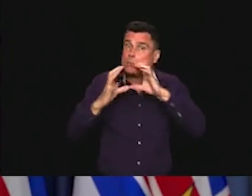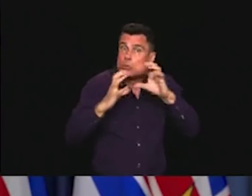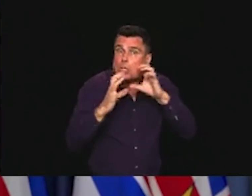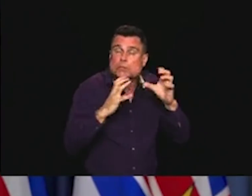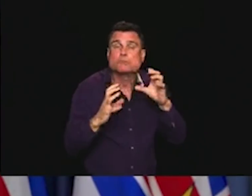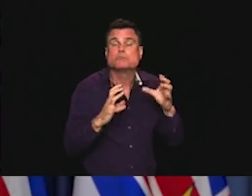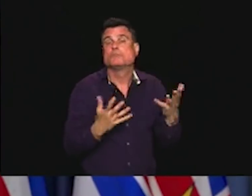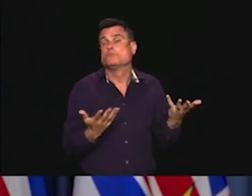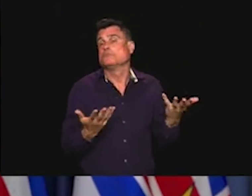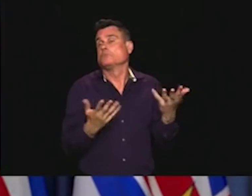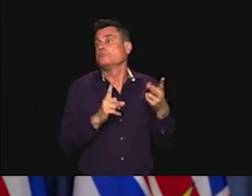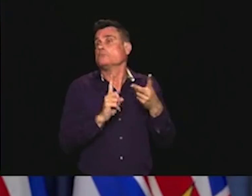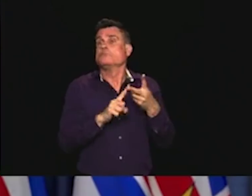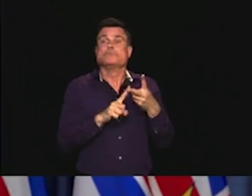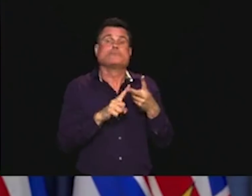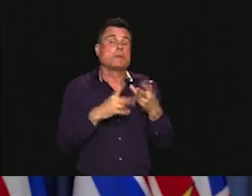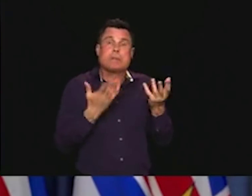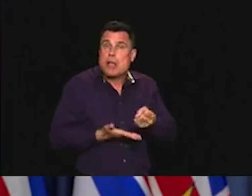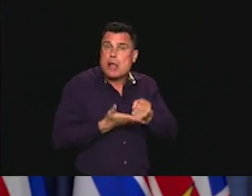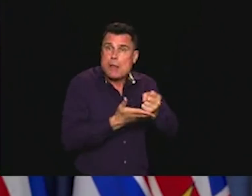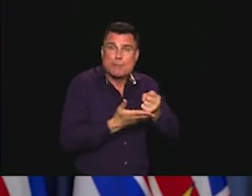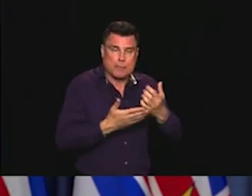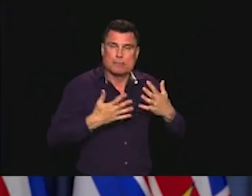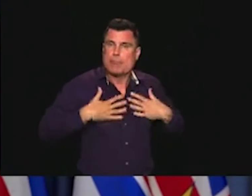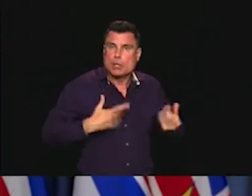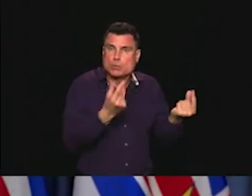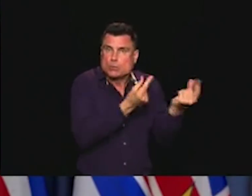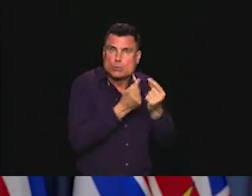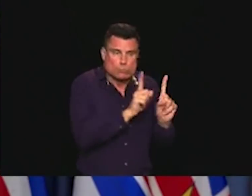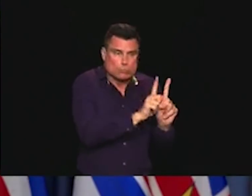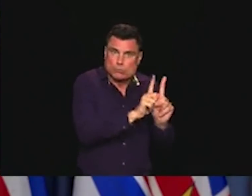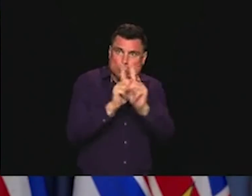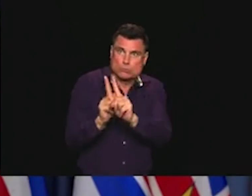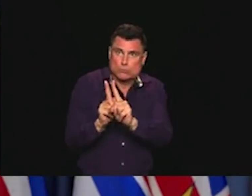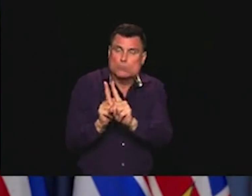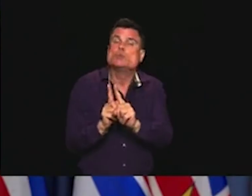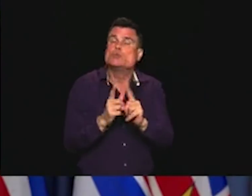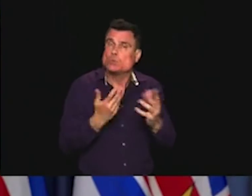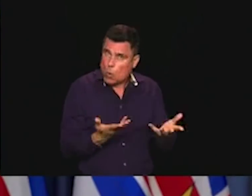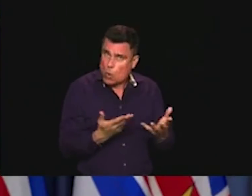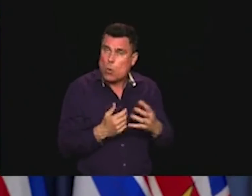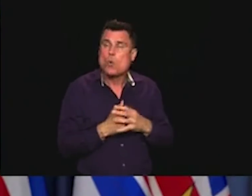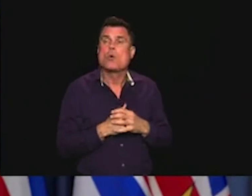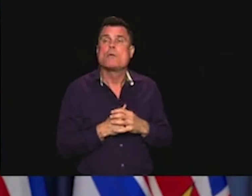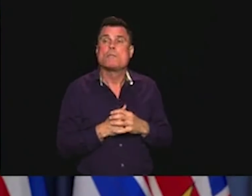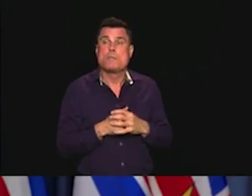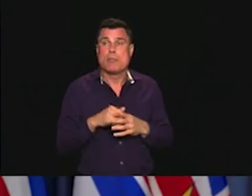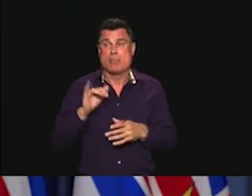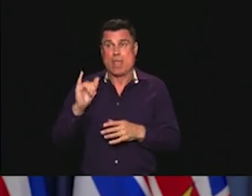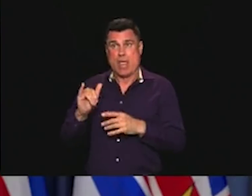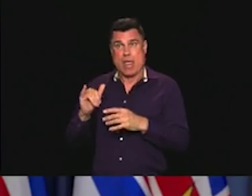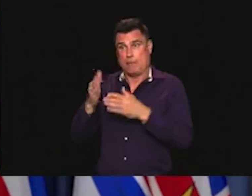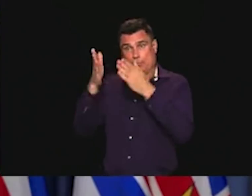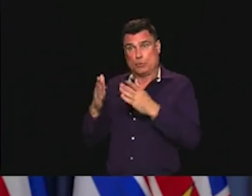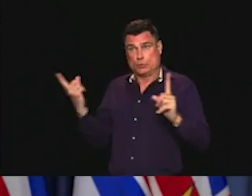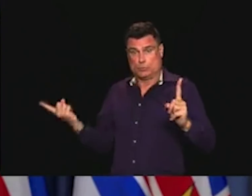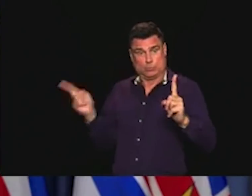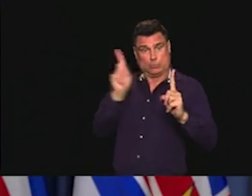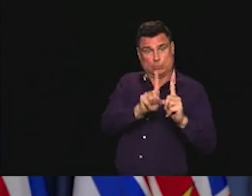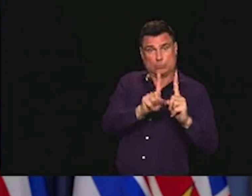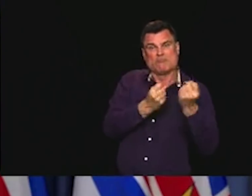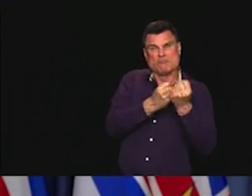significant one, to make sure healthcare providers have clear guidance about the considerations they need to make when deciding whether a visit is essential.